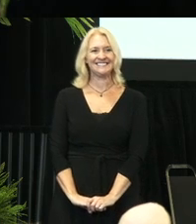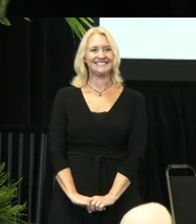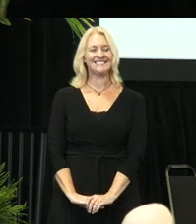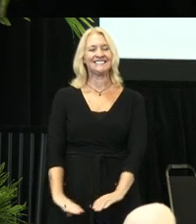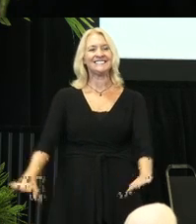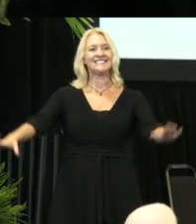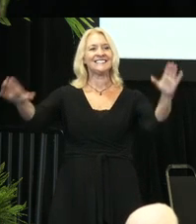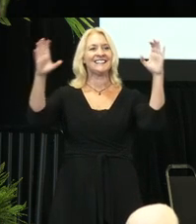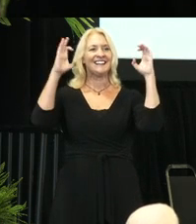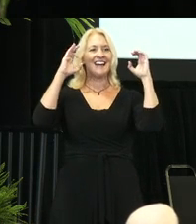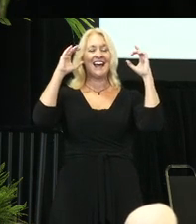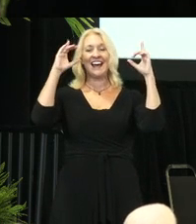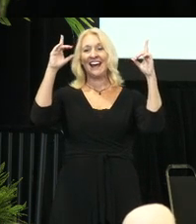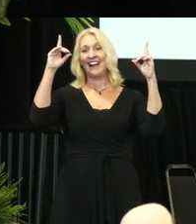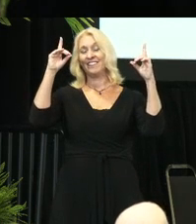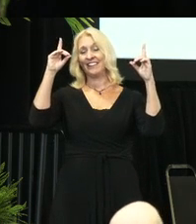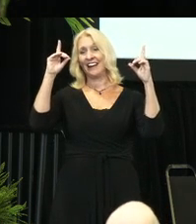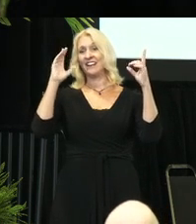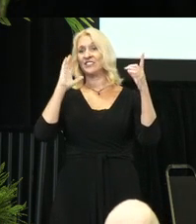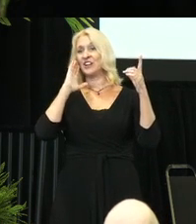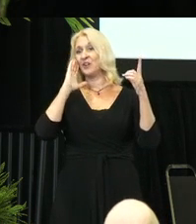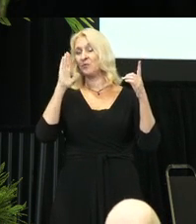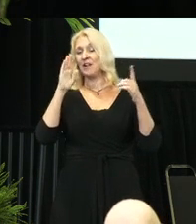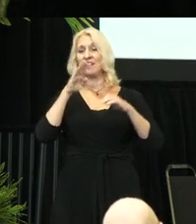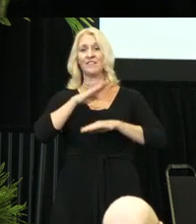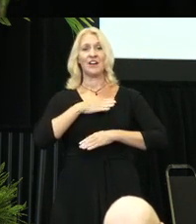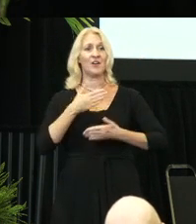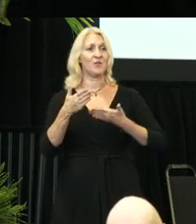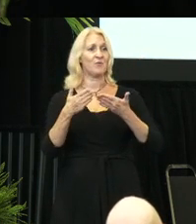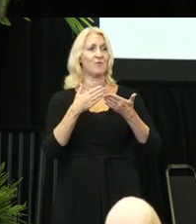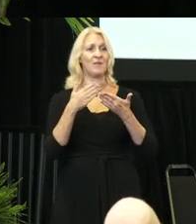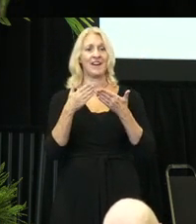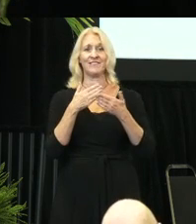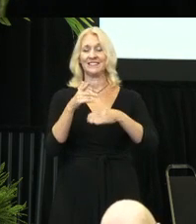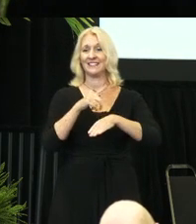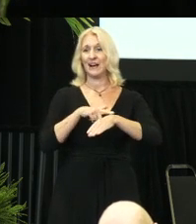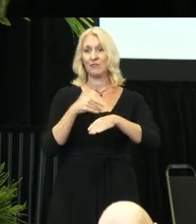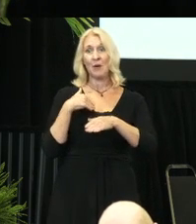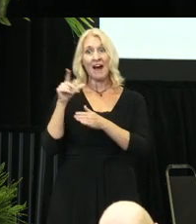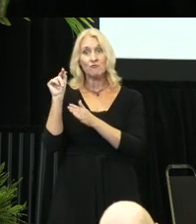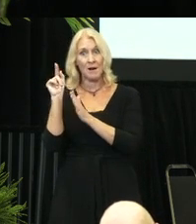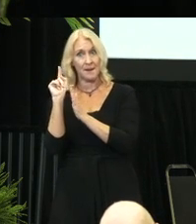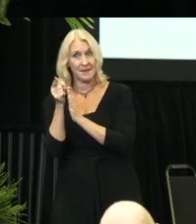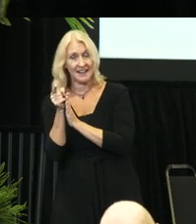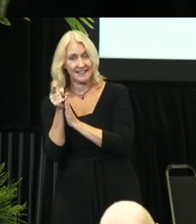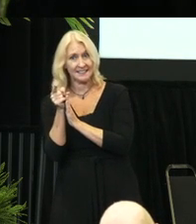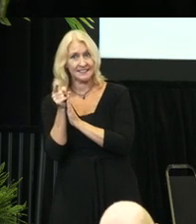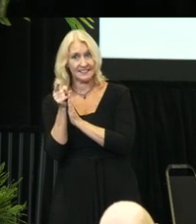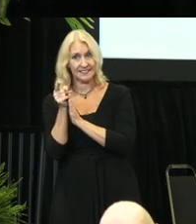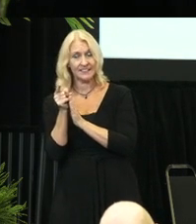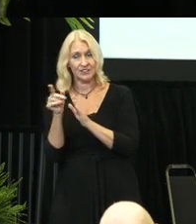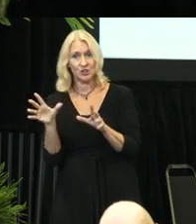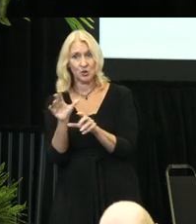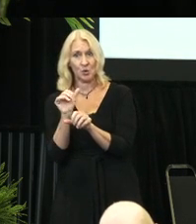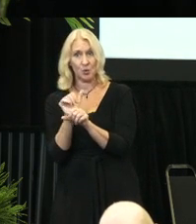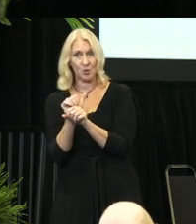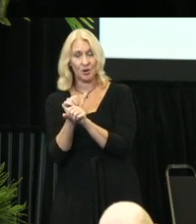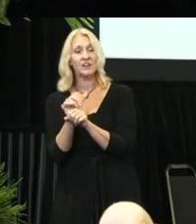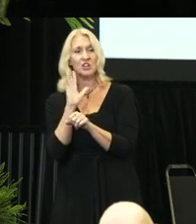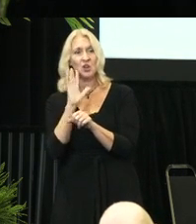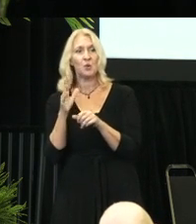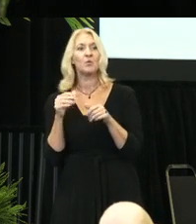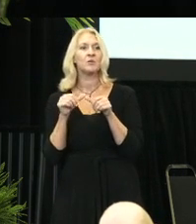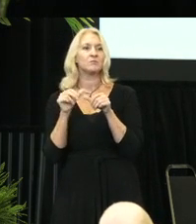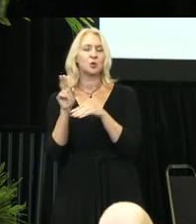Education fills whatever space it's put in. If you have 20 minutes to work on a lesson plan and grade papers, you will spend 20 minutes doing that. If you have 6